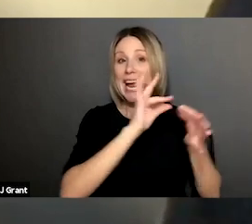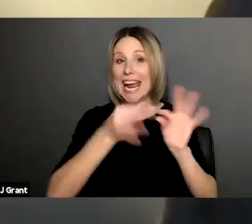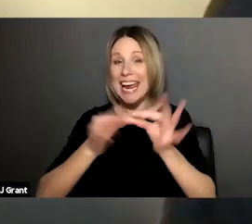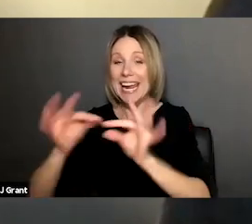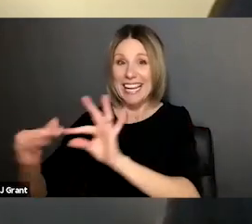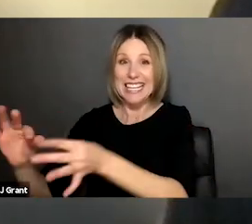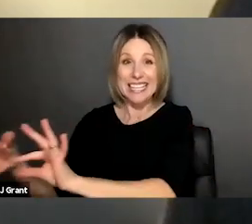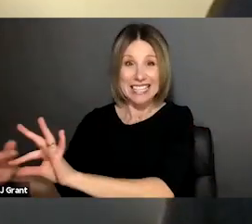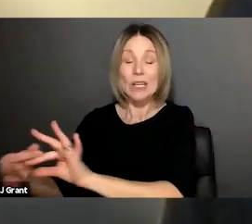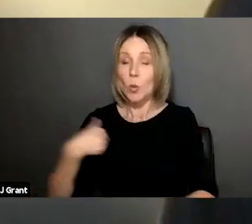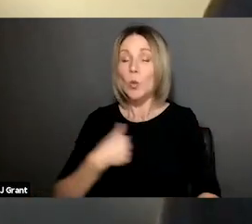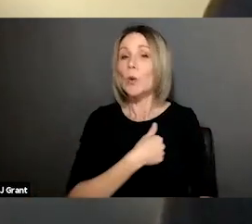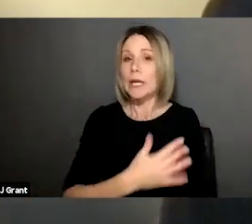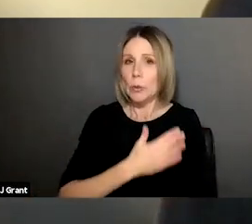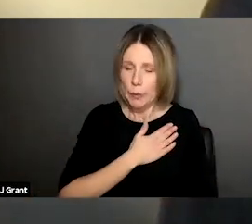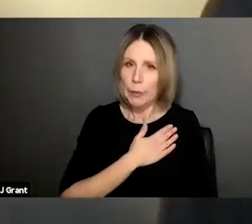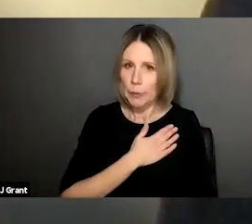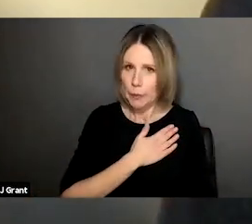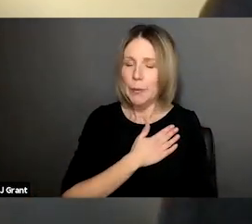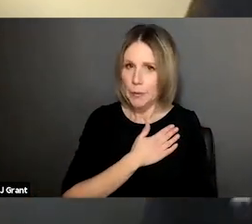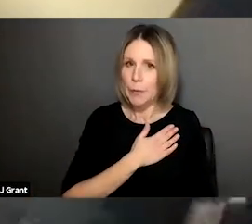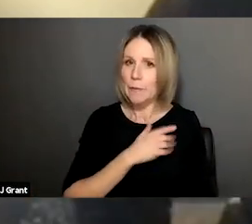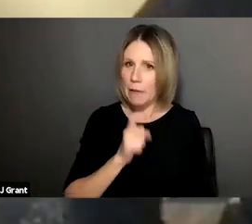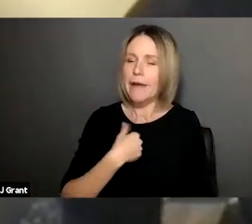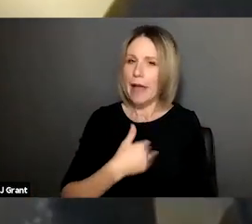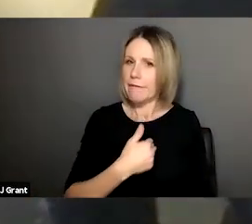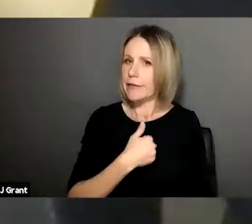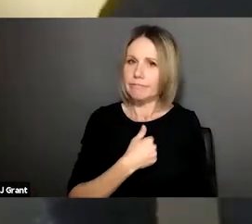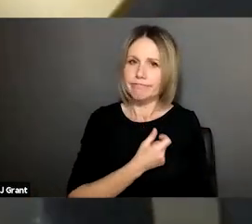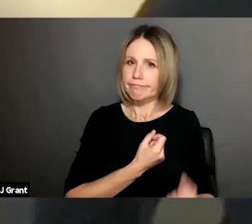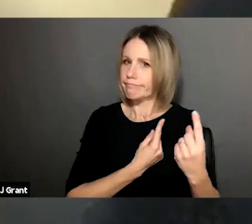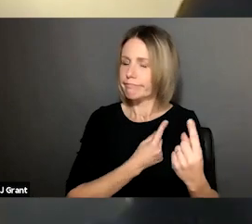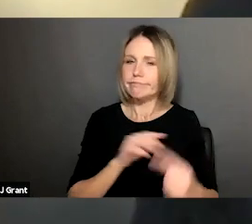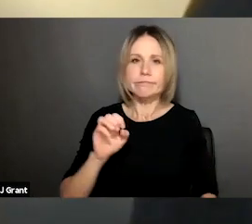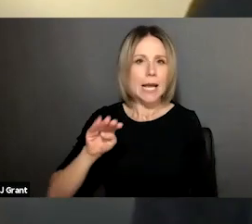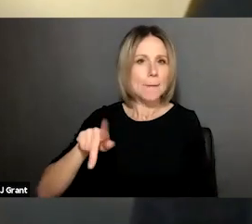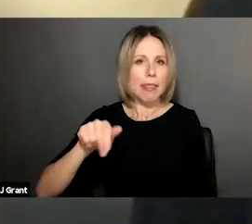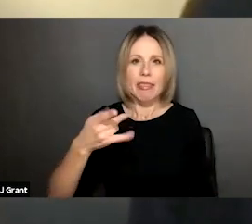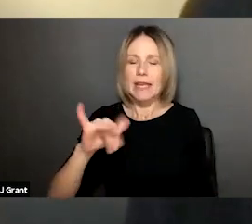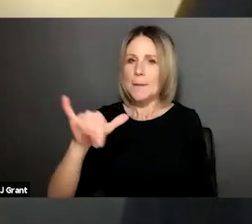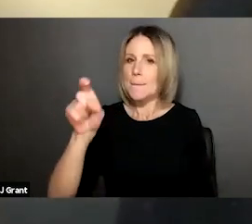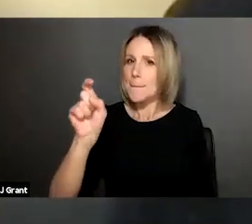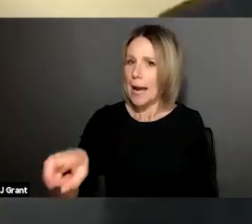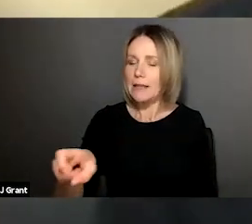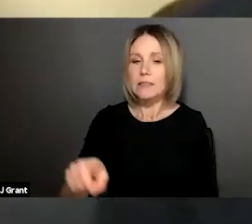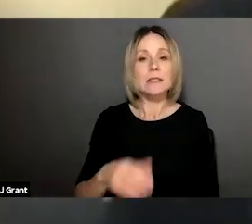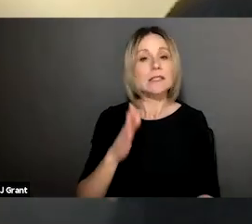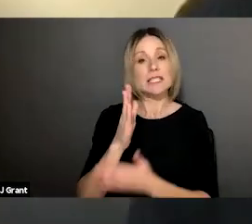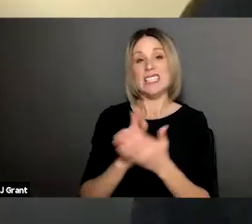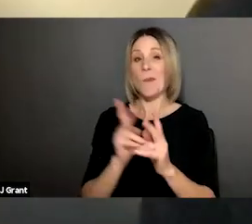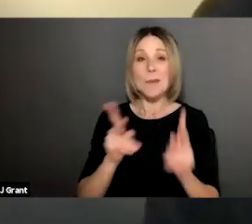There are those who would have us turn around and say, do as we